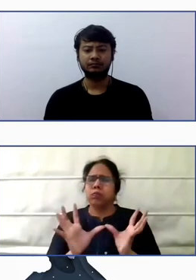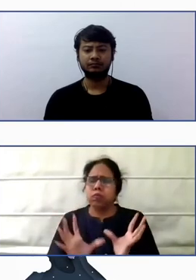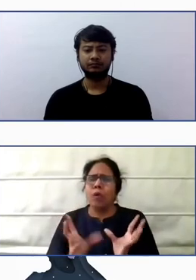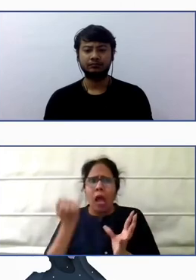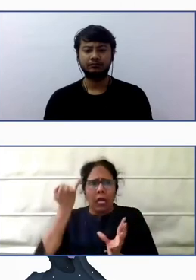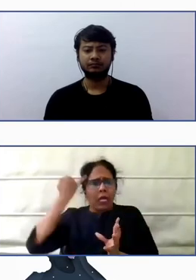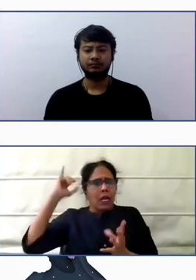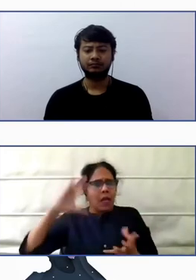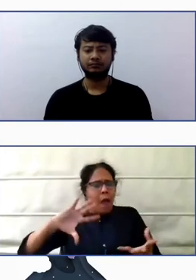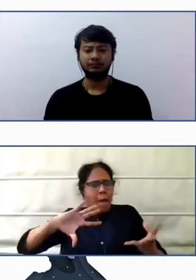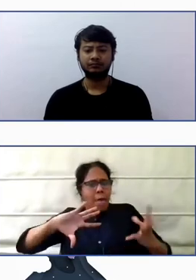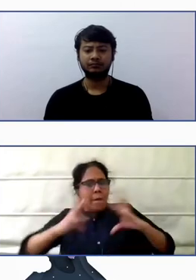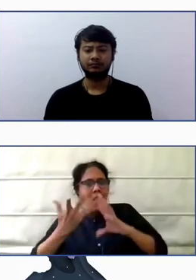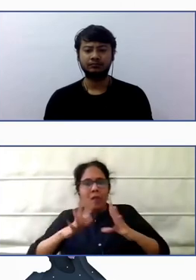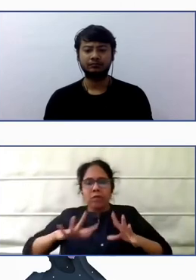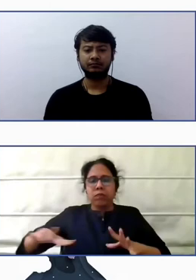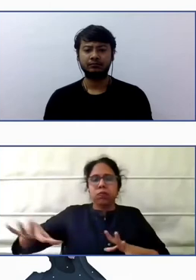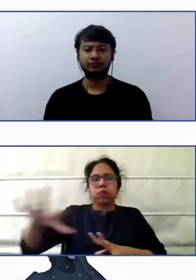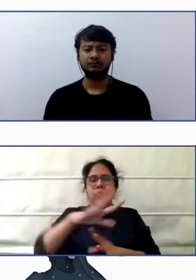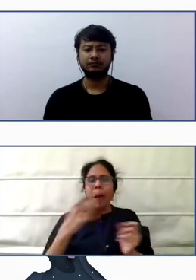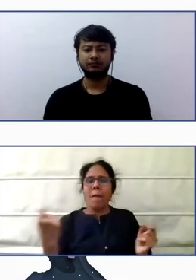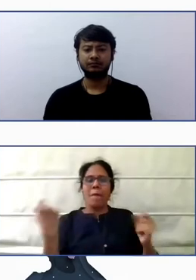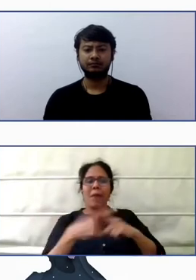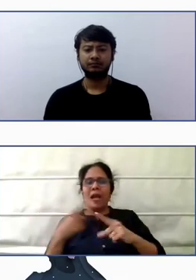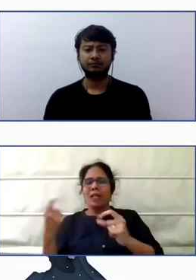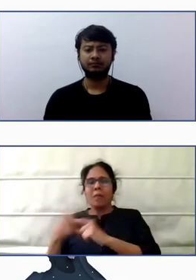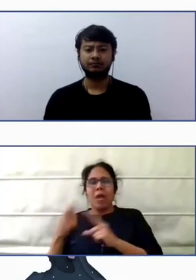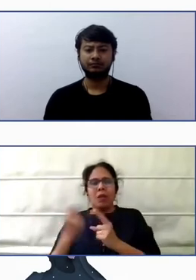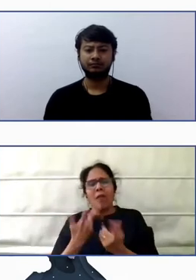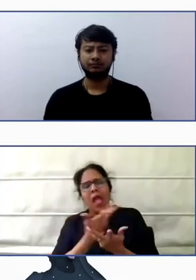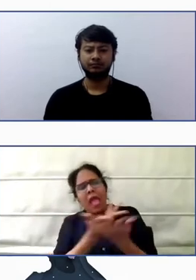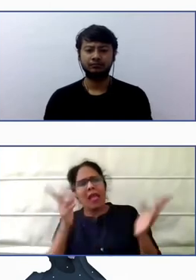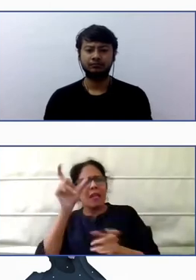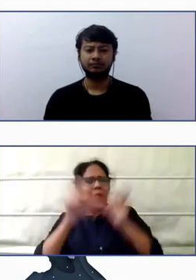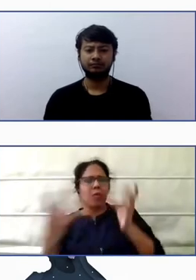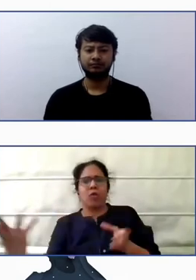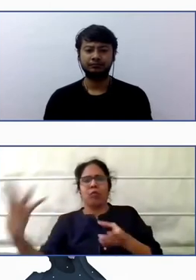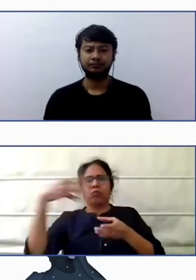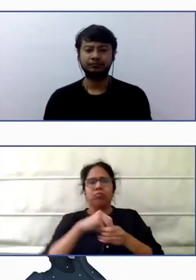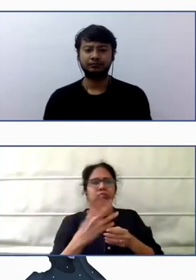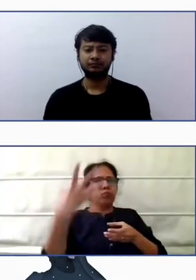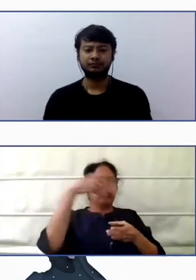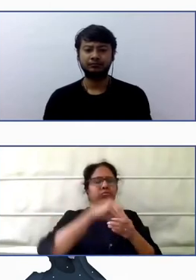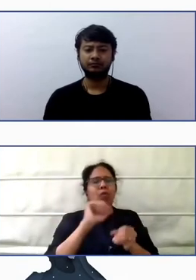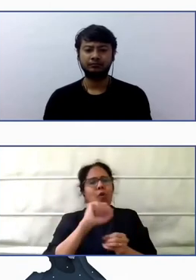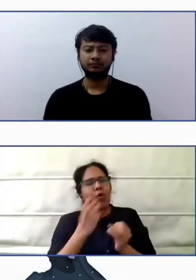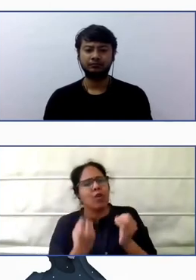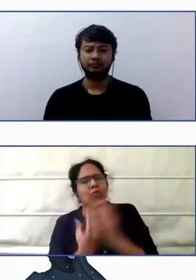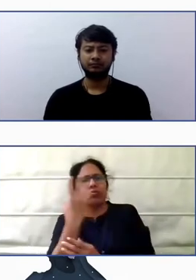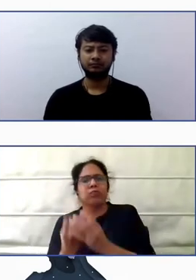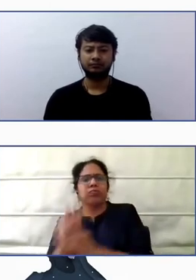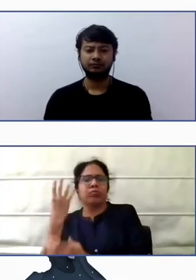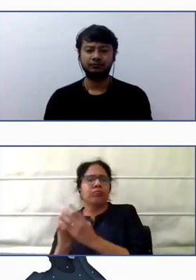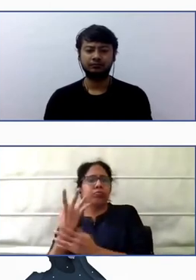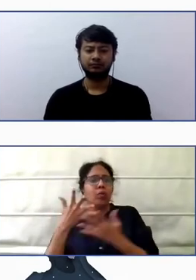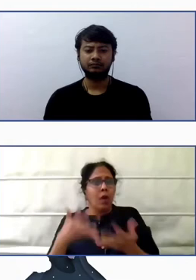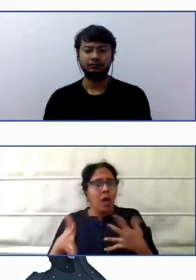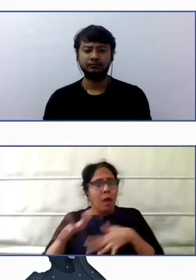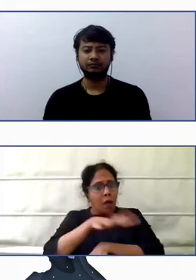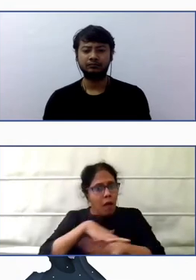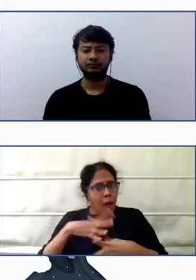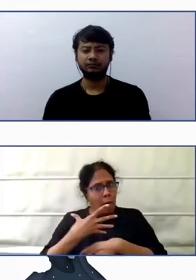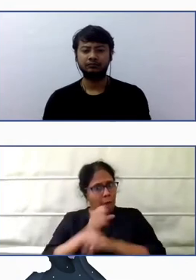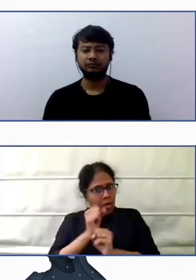an ecosystem that is inclusive for any person to come and innovate, incubate, and start their own corporate? I think that's where we need to,